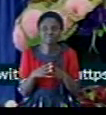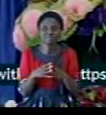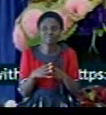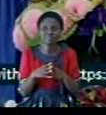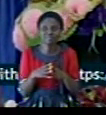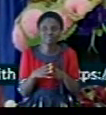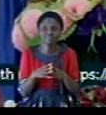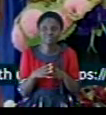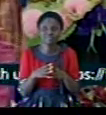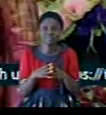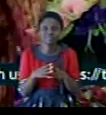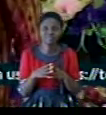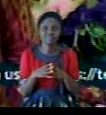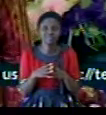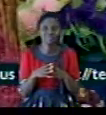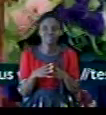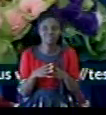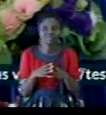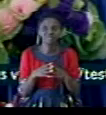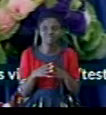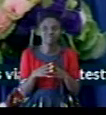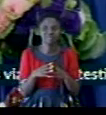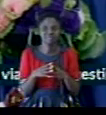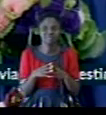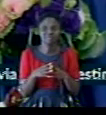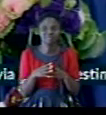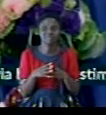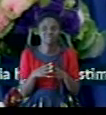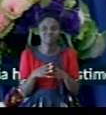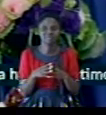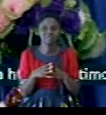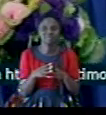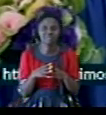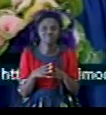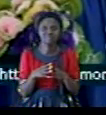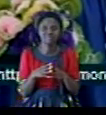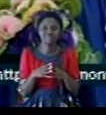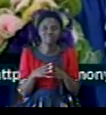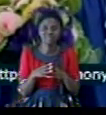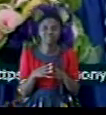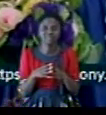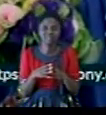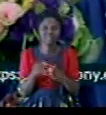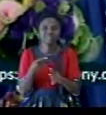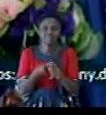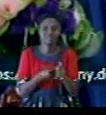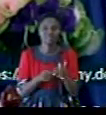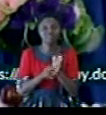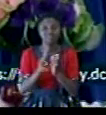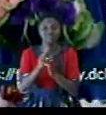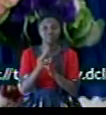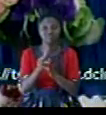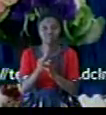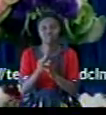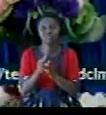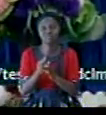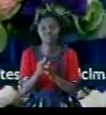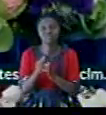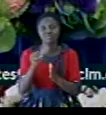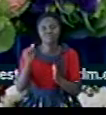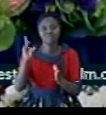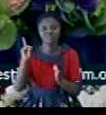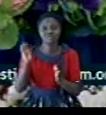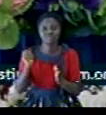I'm Palmer Favor Gwinga by name, from ADM College of Education, Chemistry Department, 200 level. So